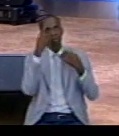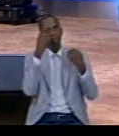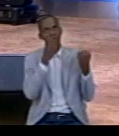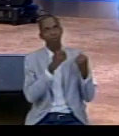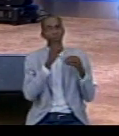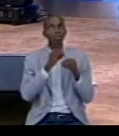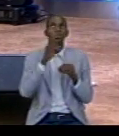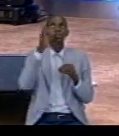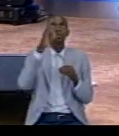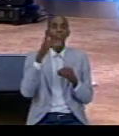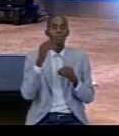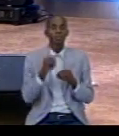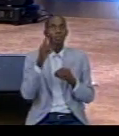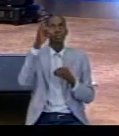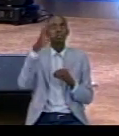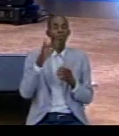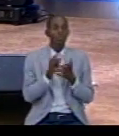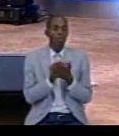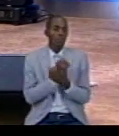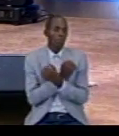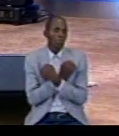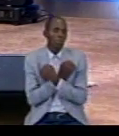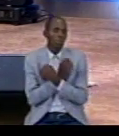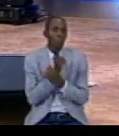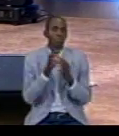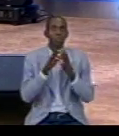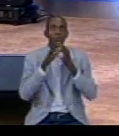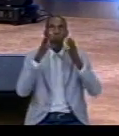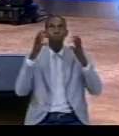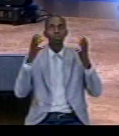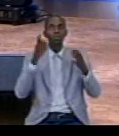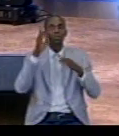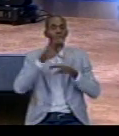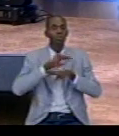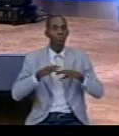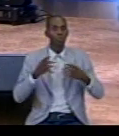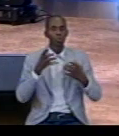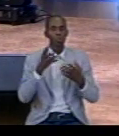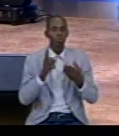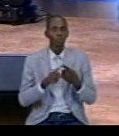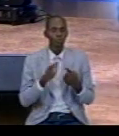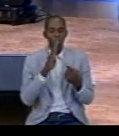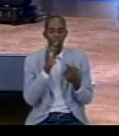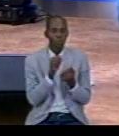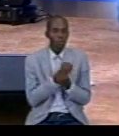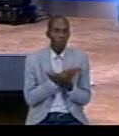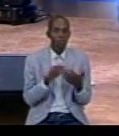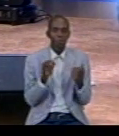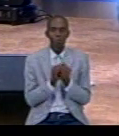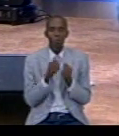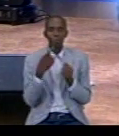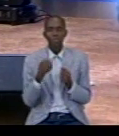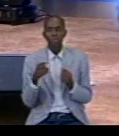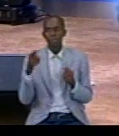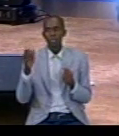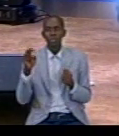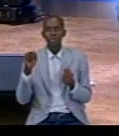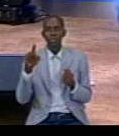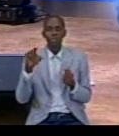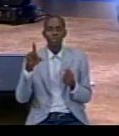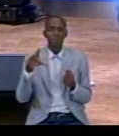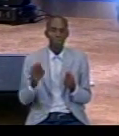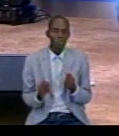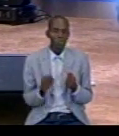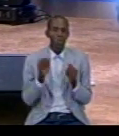the God that loves you so much. He doesn't want you to perish with the Gentiles, with the pagans, with the Babylonians.